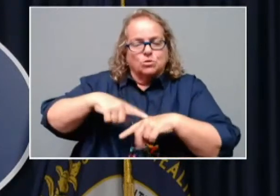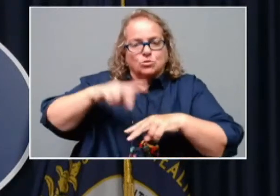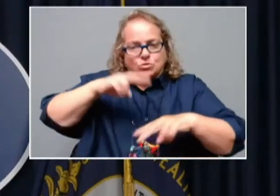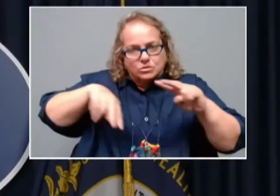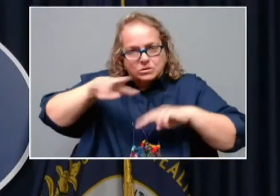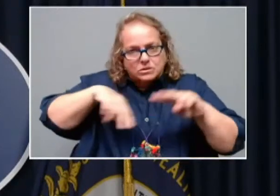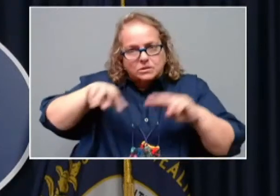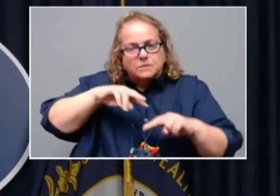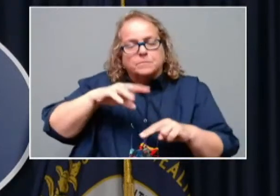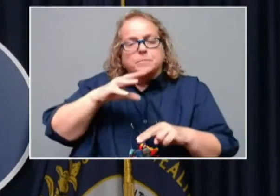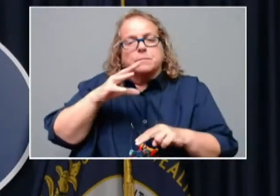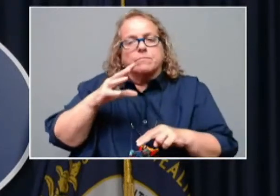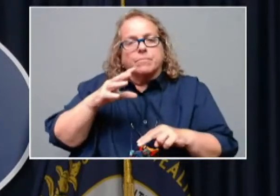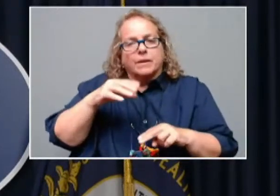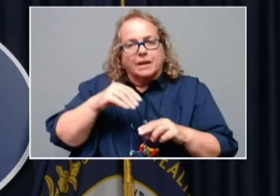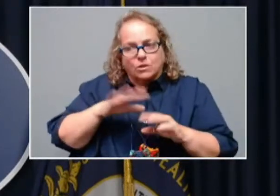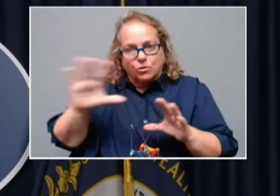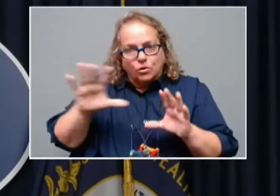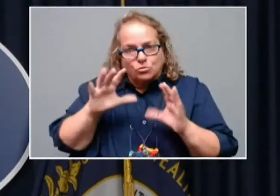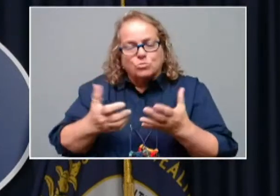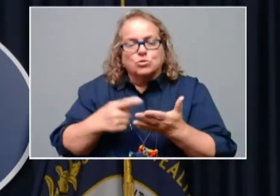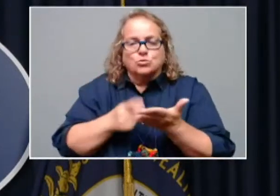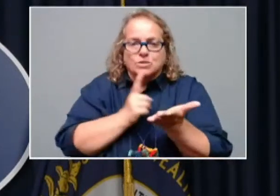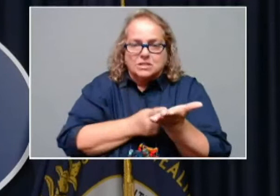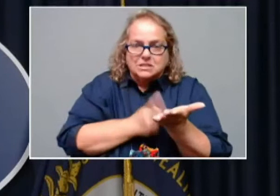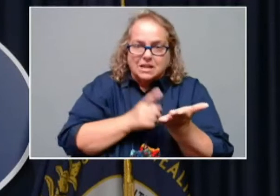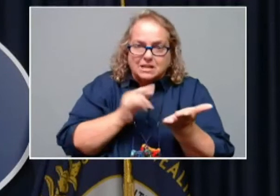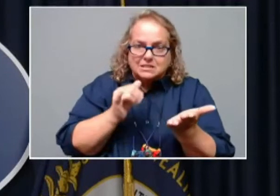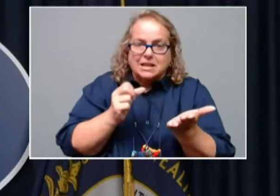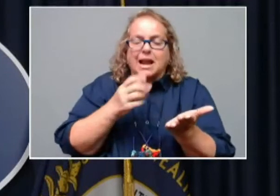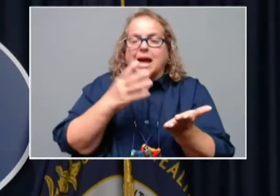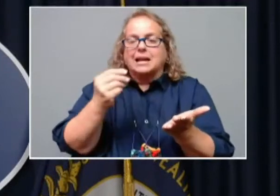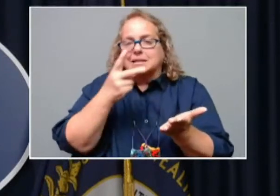those caucuses to discuss it and to see where they want to go.